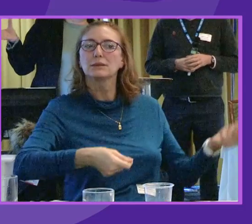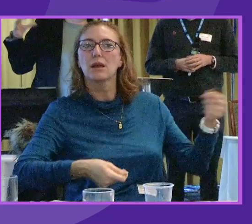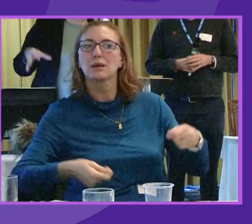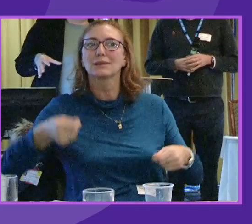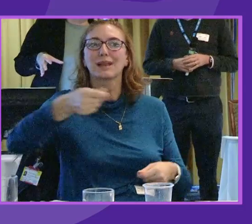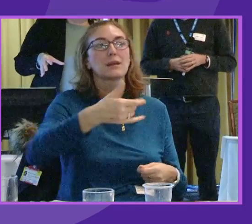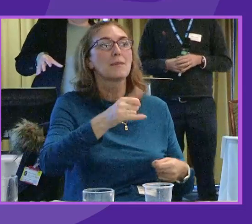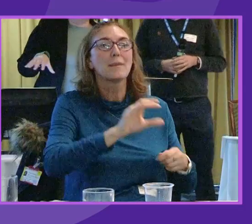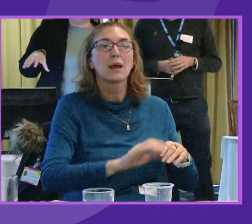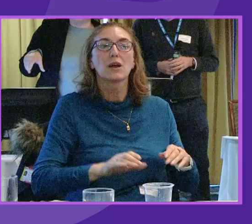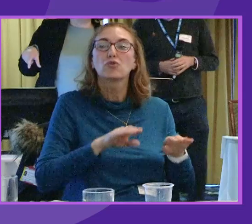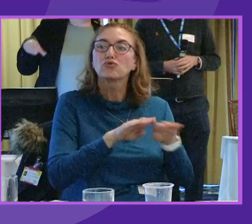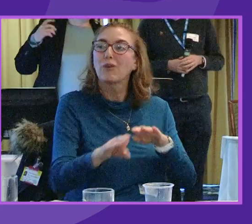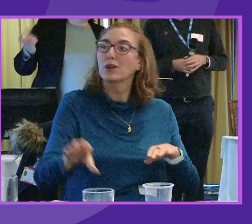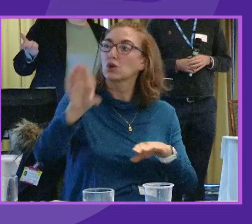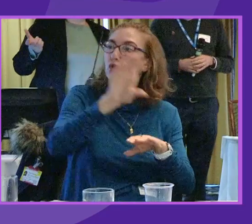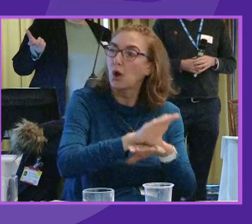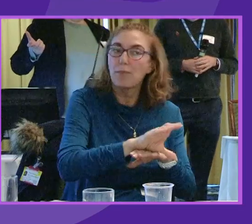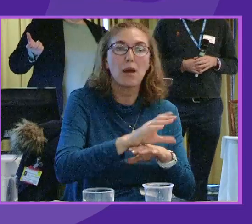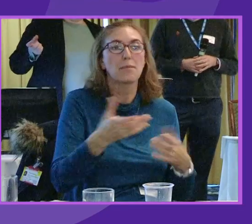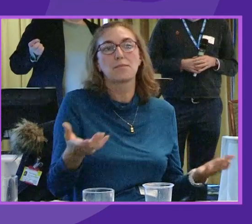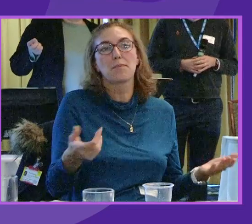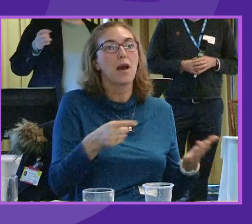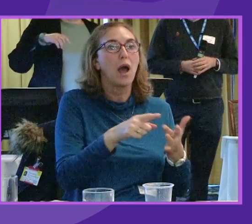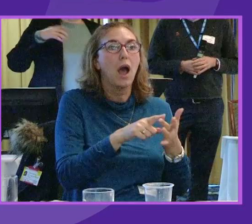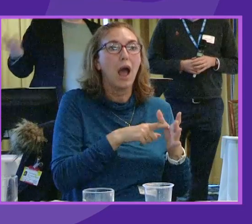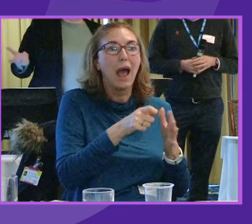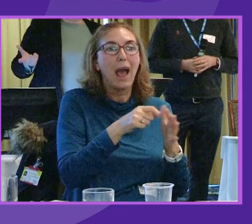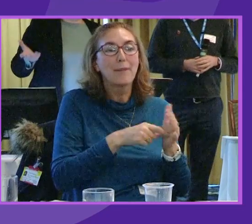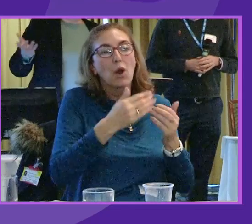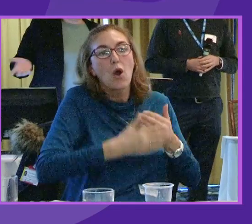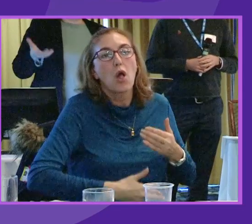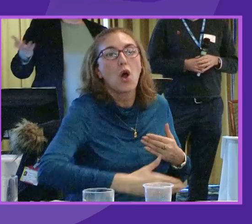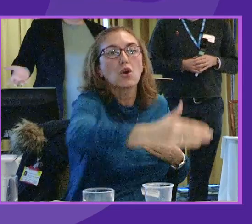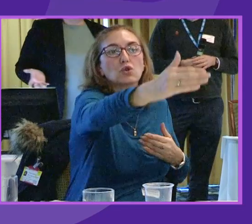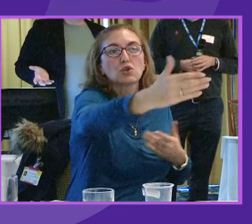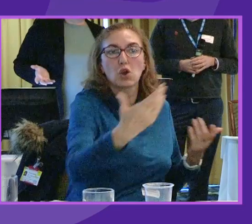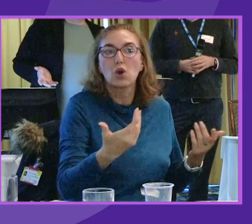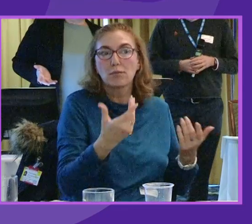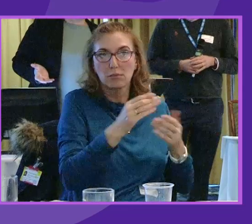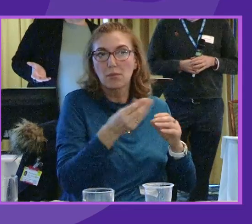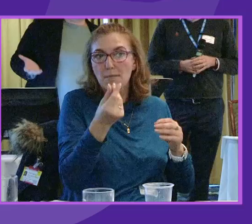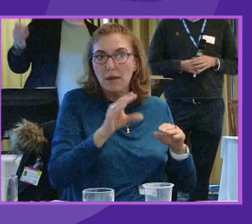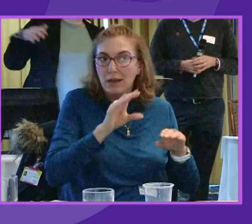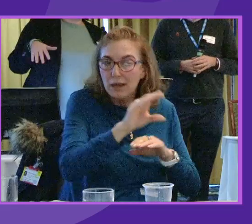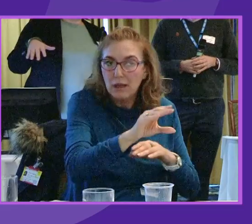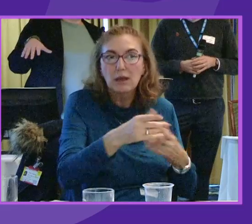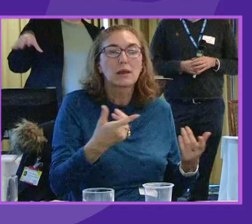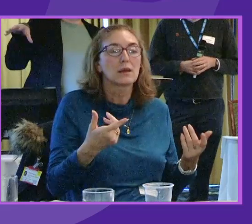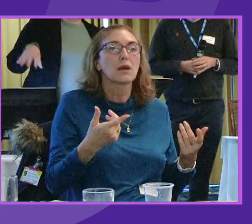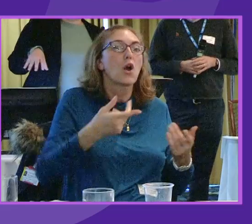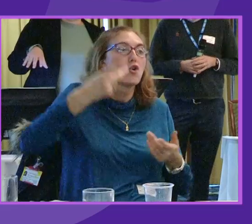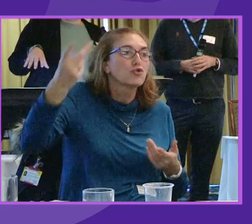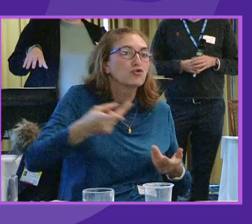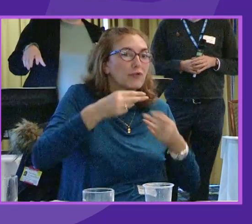delivering some top-up training around long-term conditions to the IAPT workforce, but then also about conducting a piece of